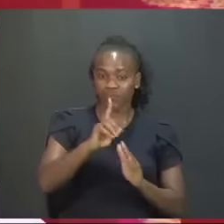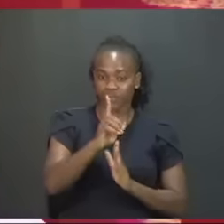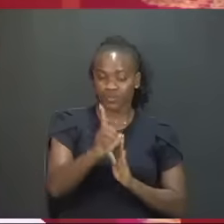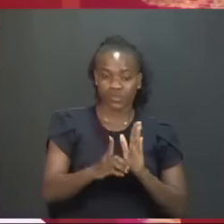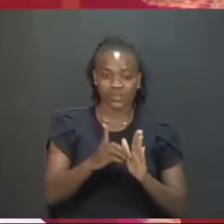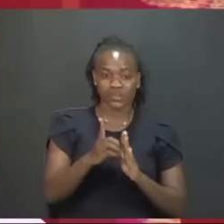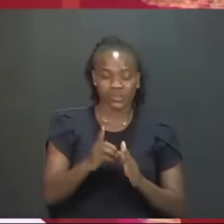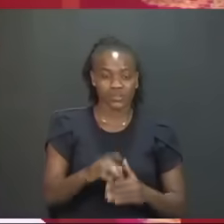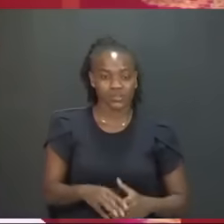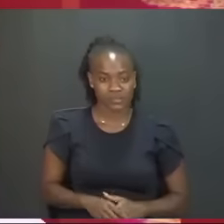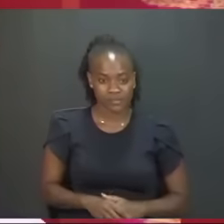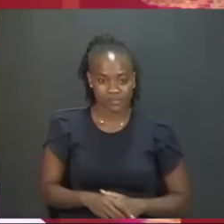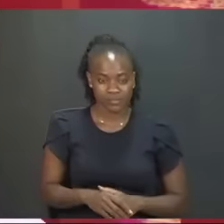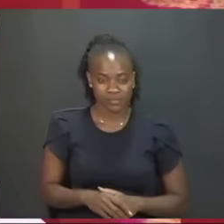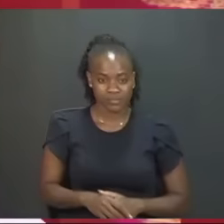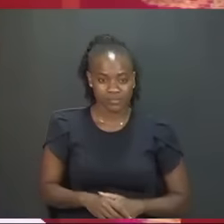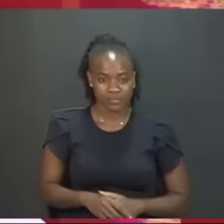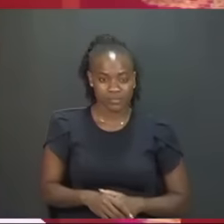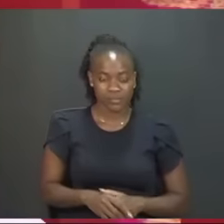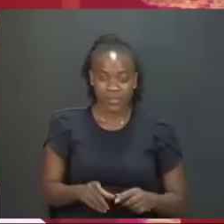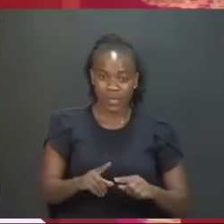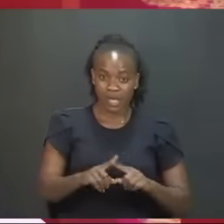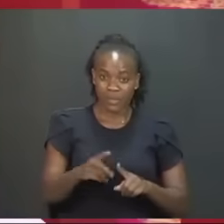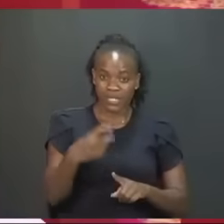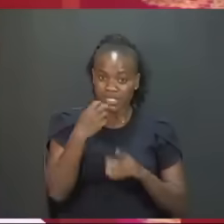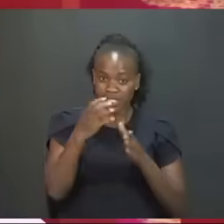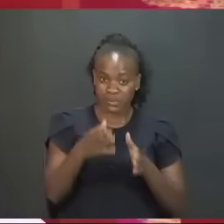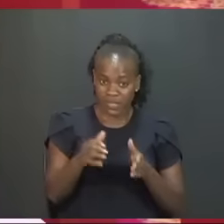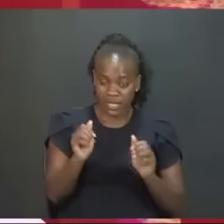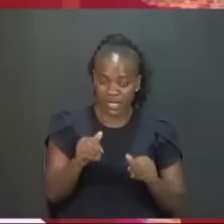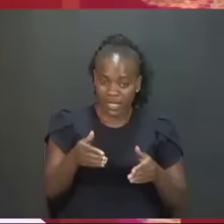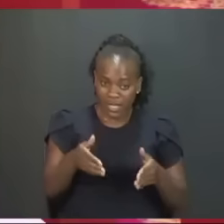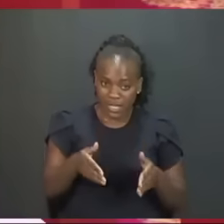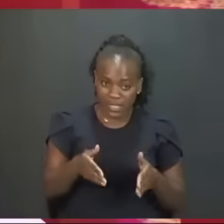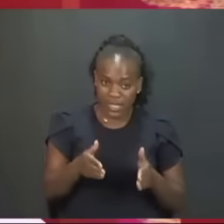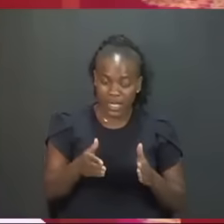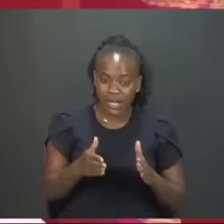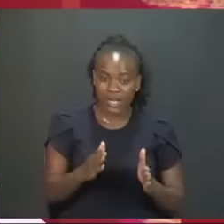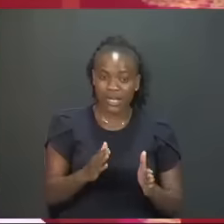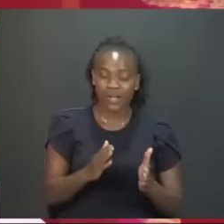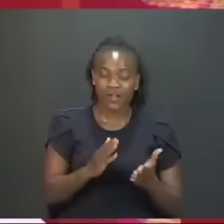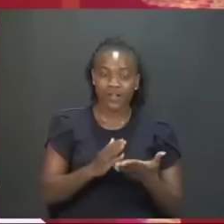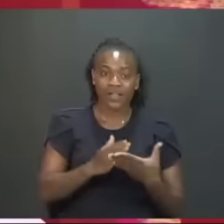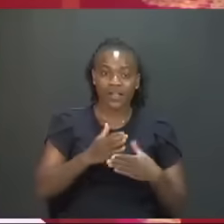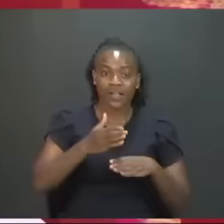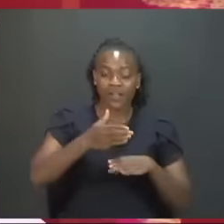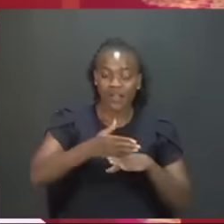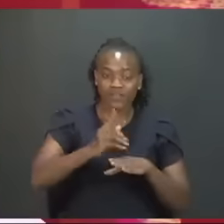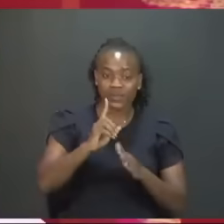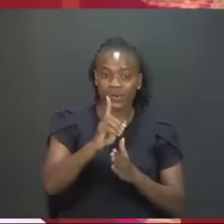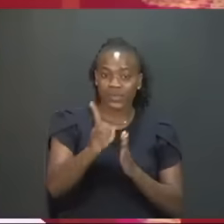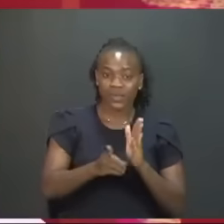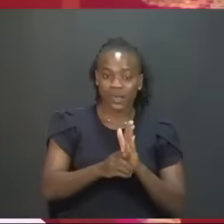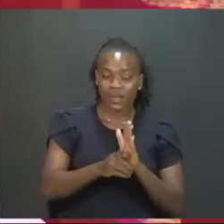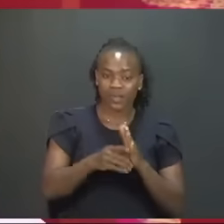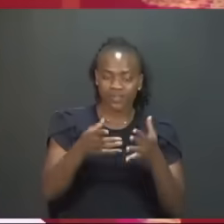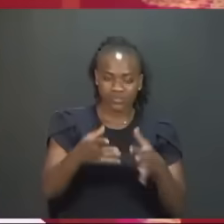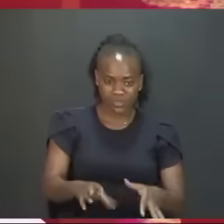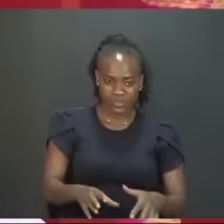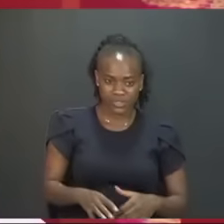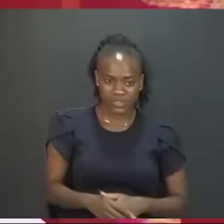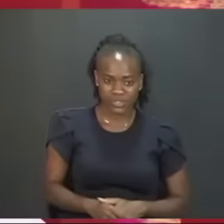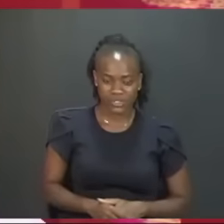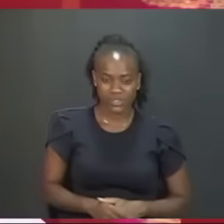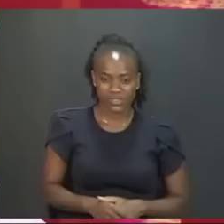hour, except that the Speaker may permit a question after the expiration of the time stated.